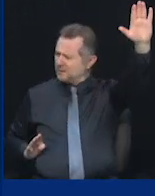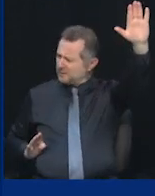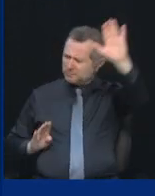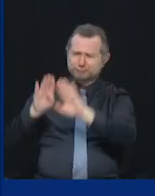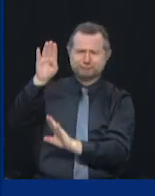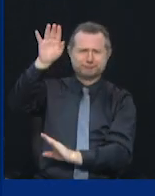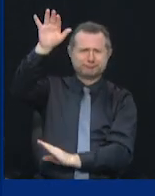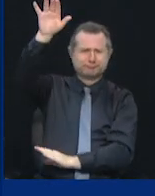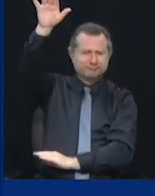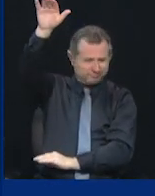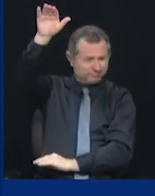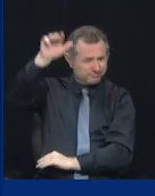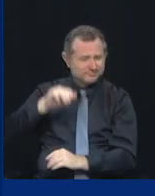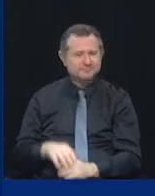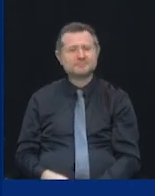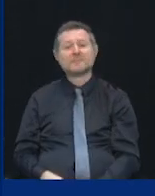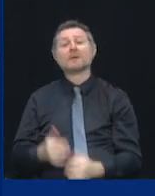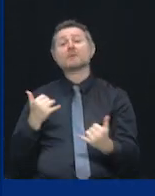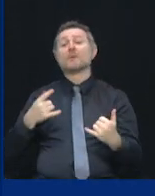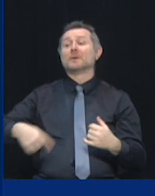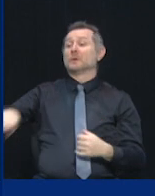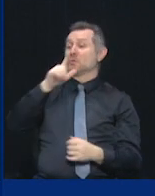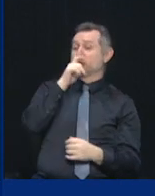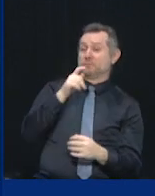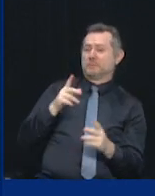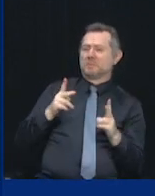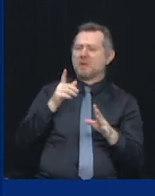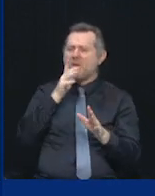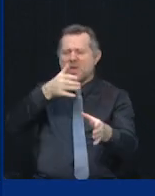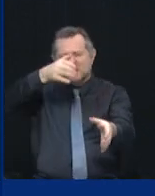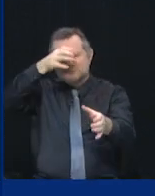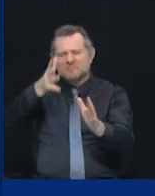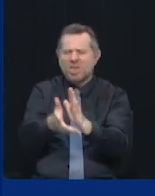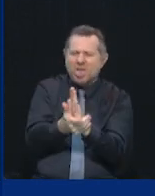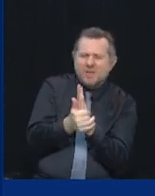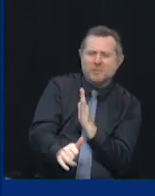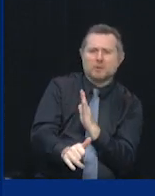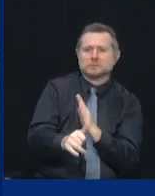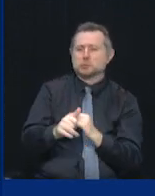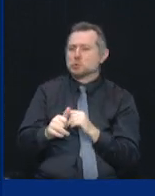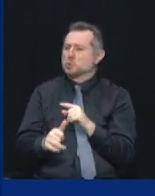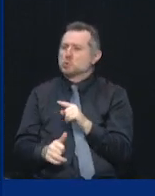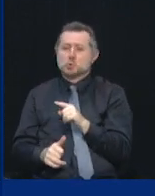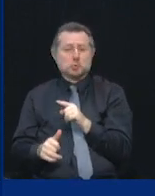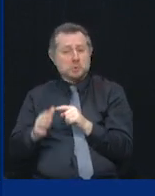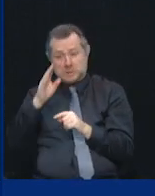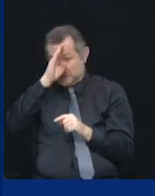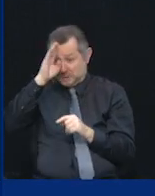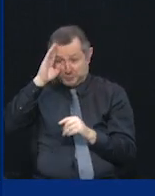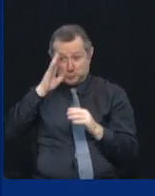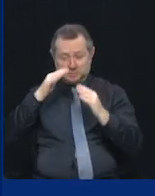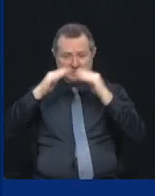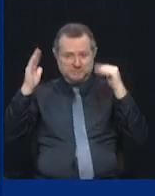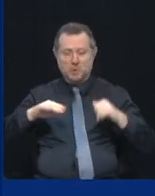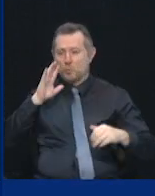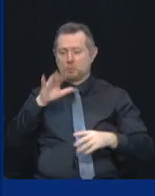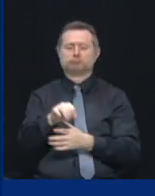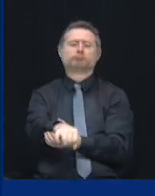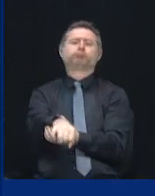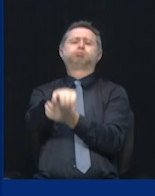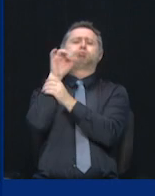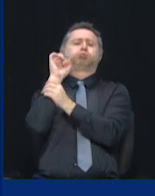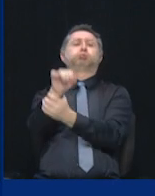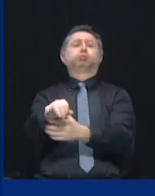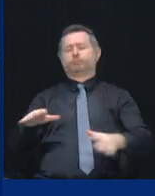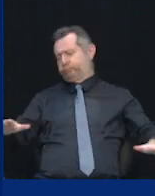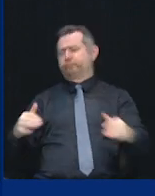the experts all projected an overwhelming of our hospitals. They were